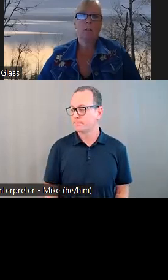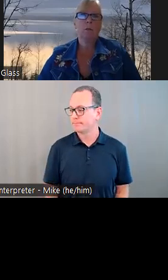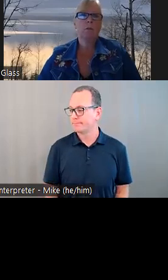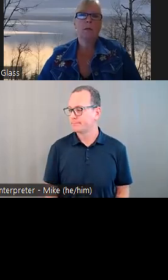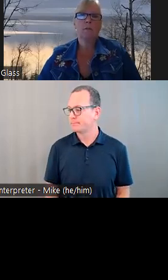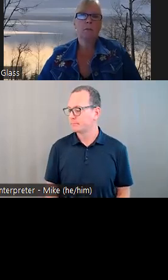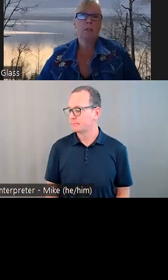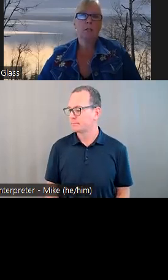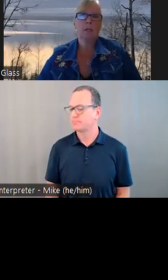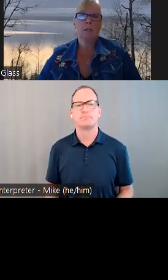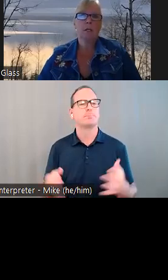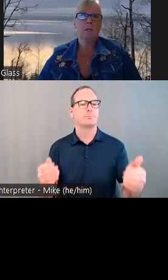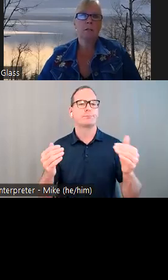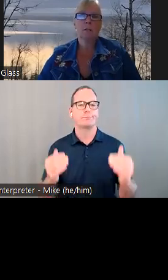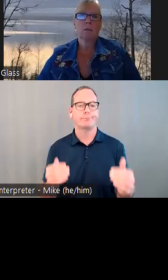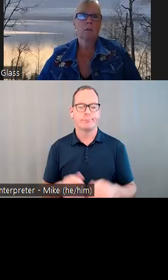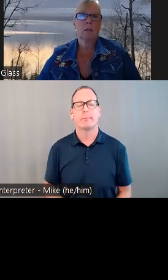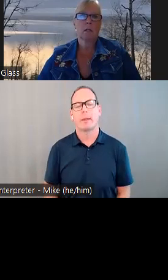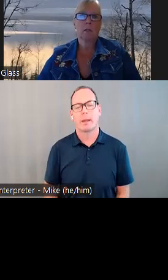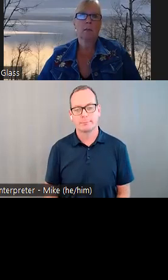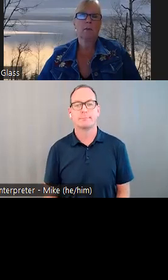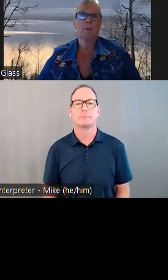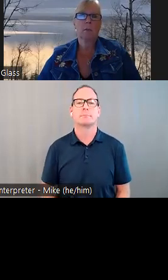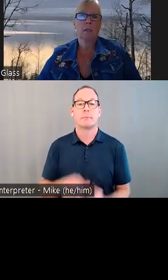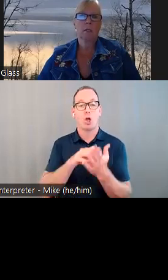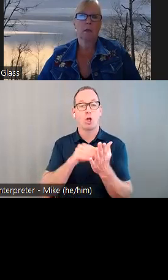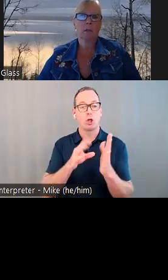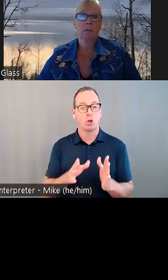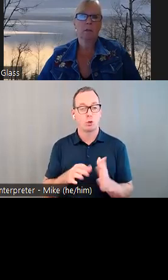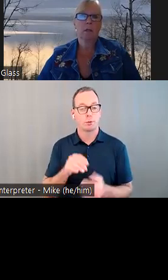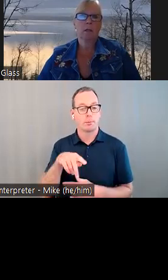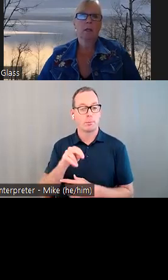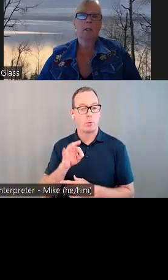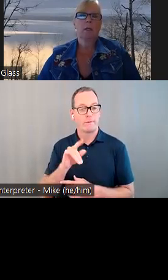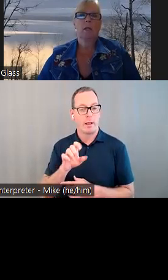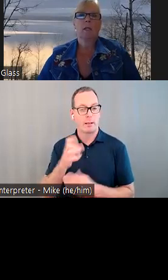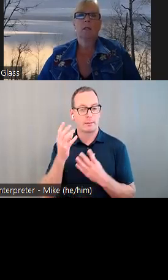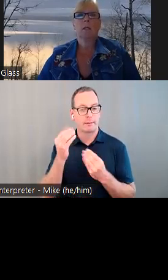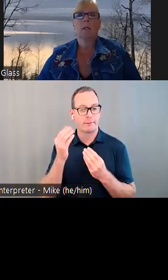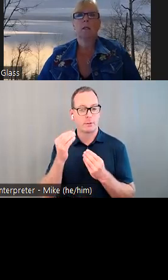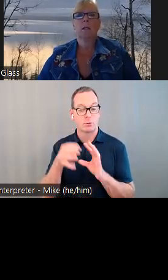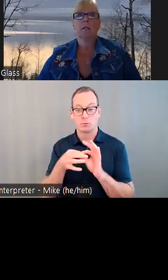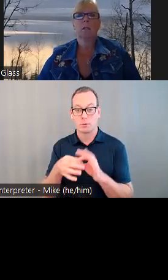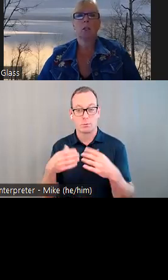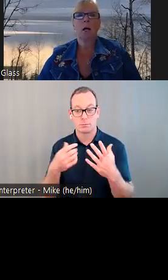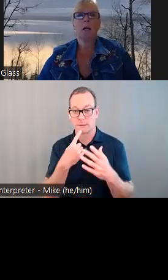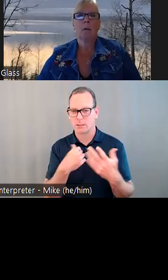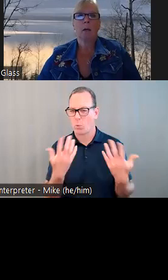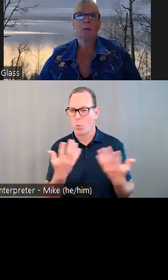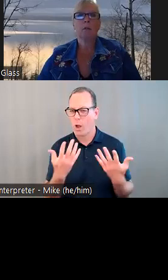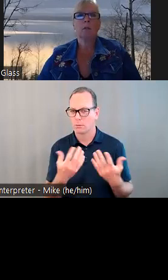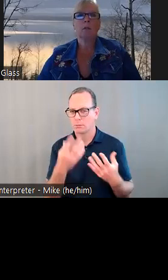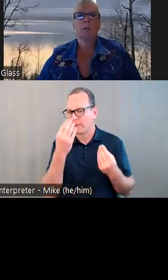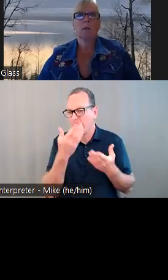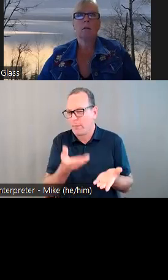So learner profile information tells us a little bit about the suitability target, and it tells us a lot